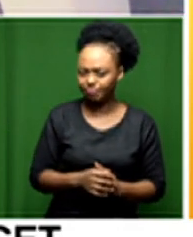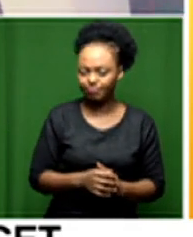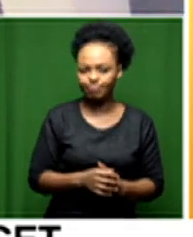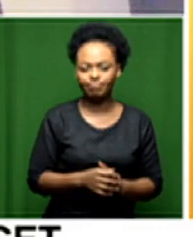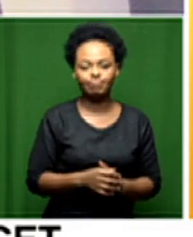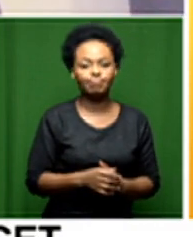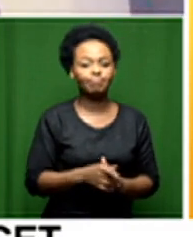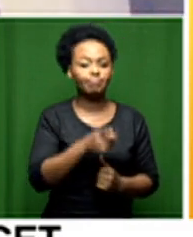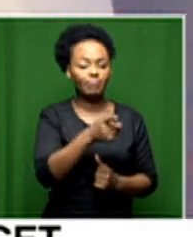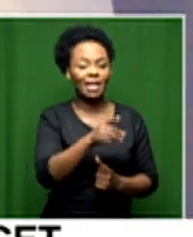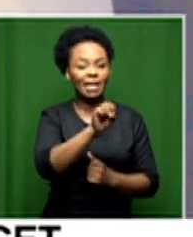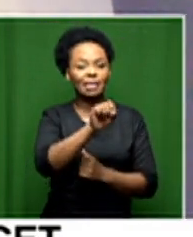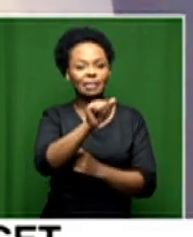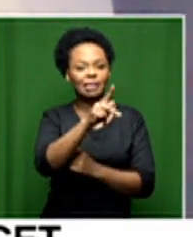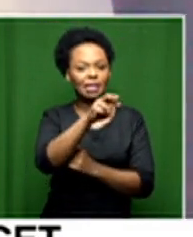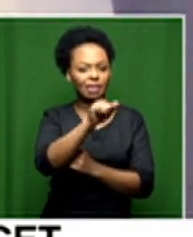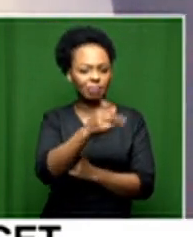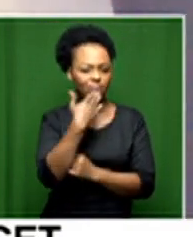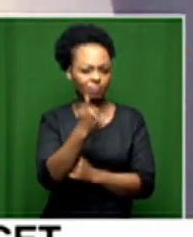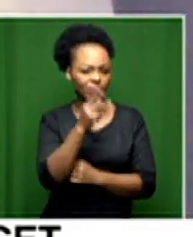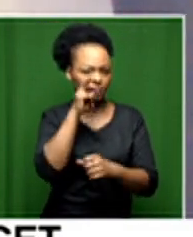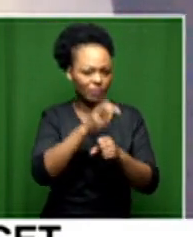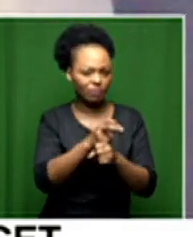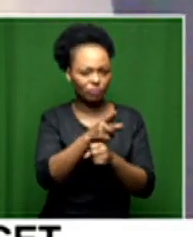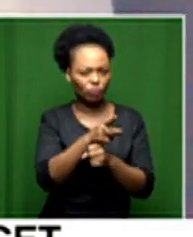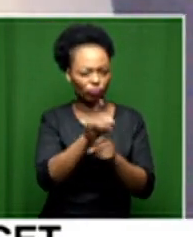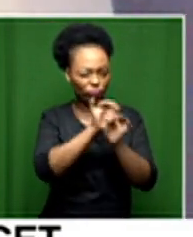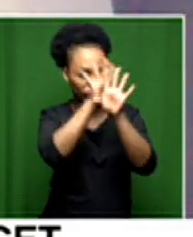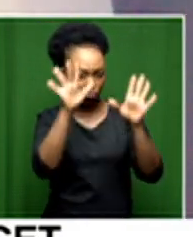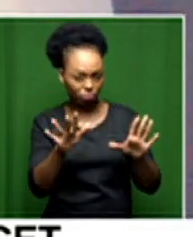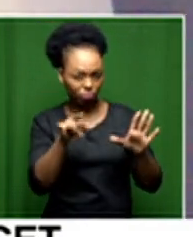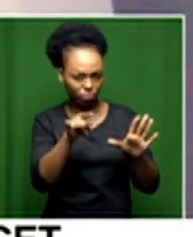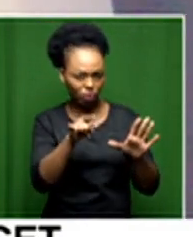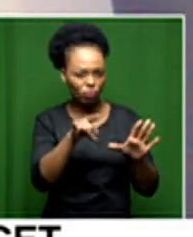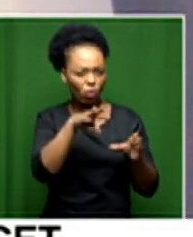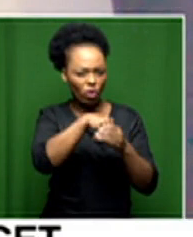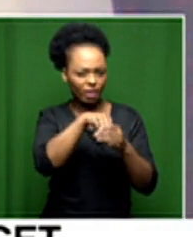Well, Sakina, we need to also provide context in this. Just on the